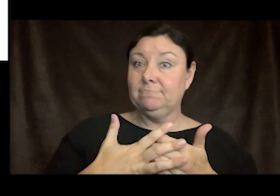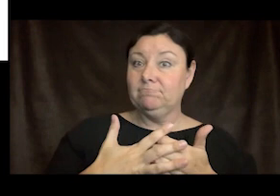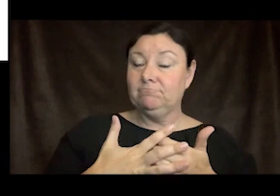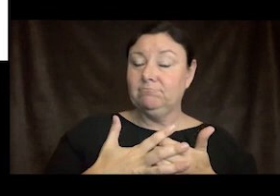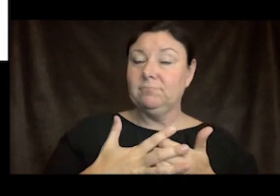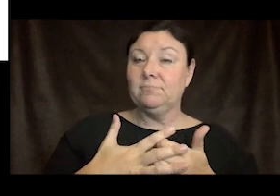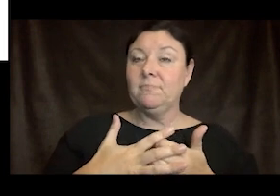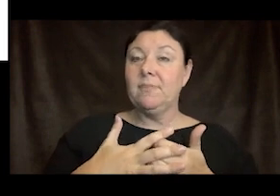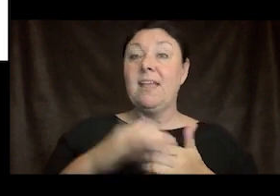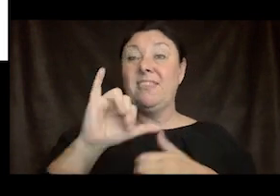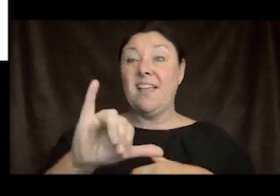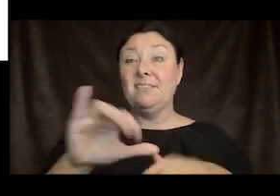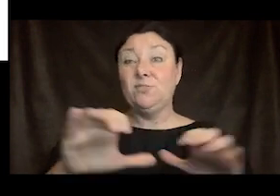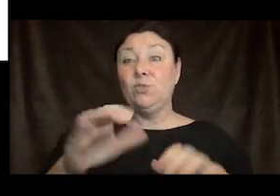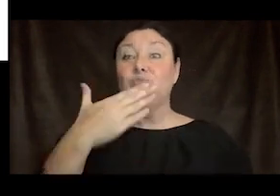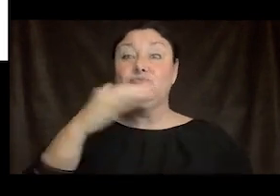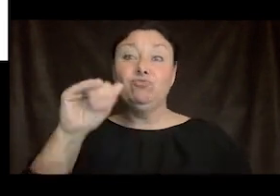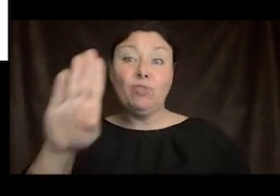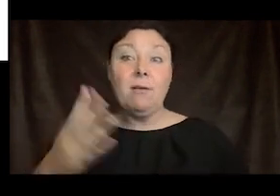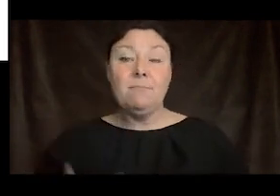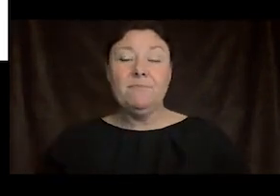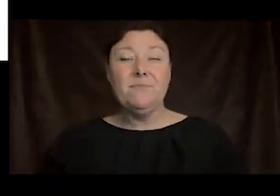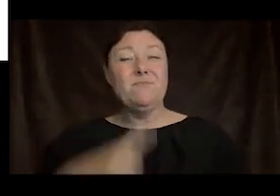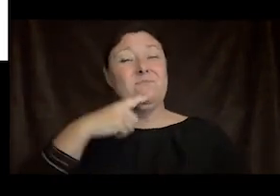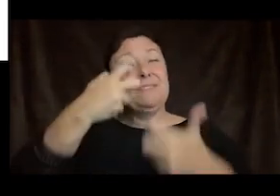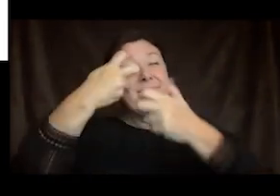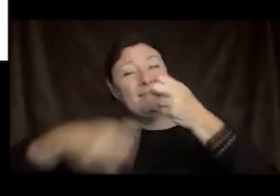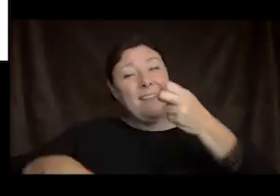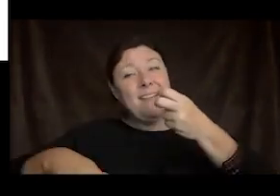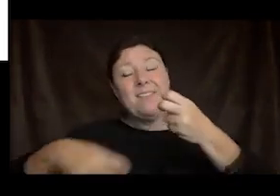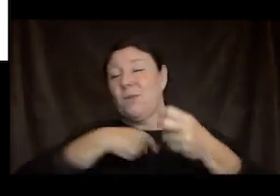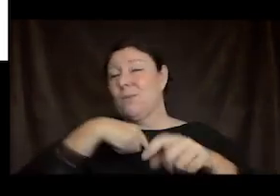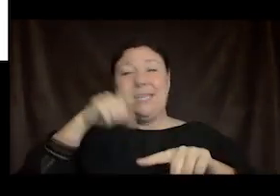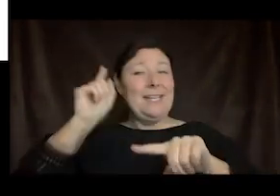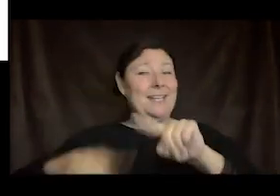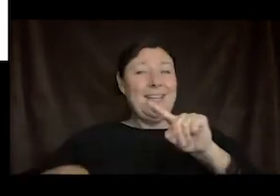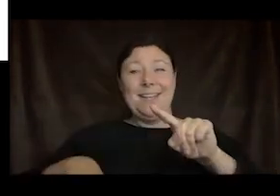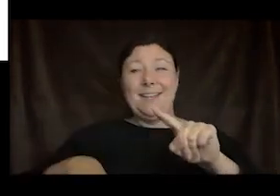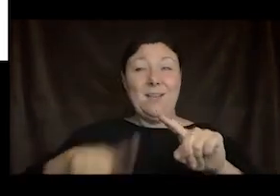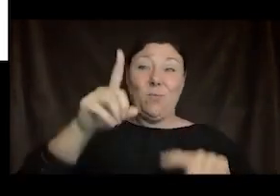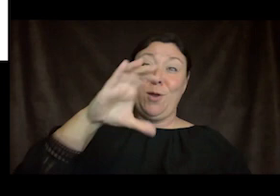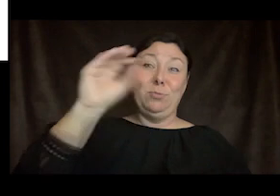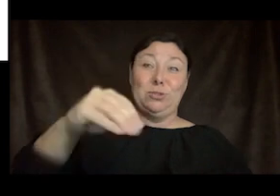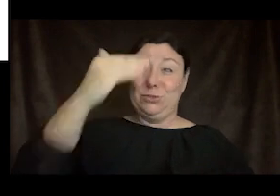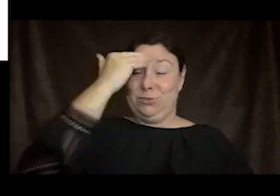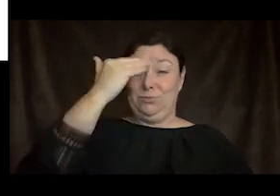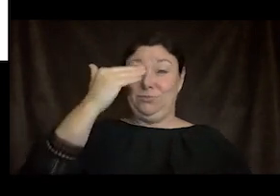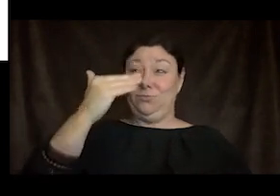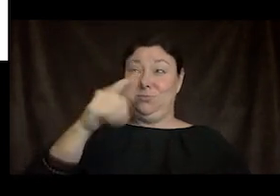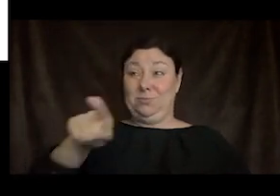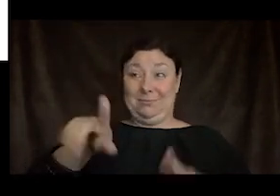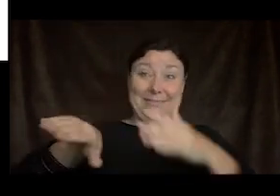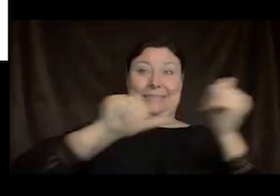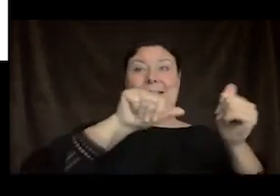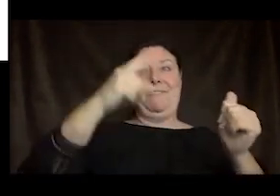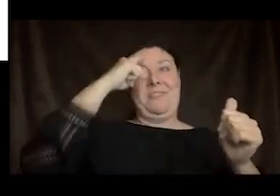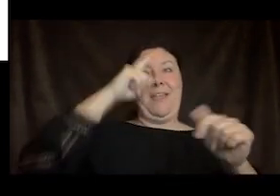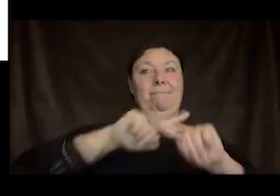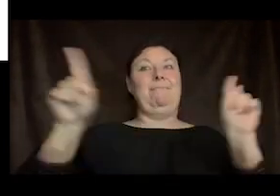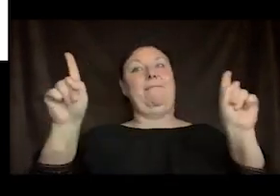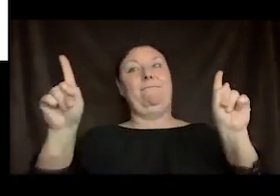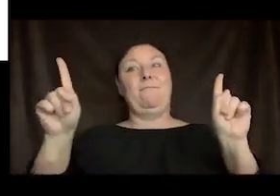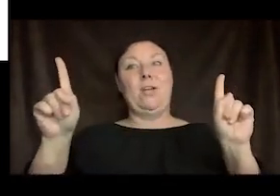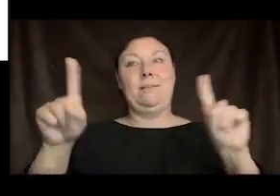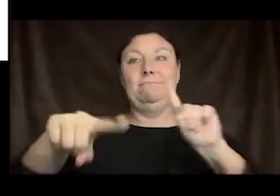then we've done our job. But it is tough. We cannot be assured that they're going to leave thinking differently, but we can